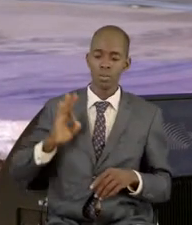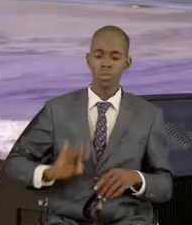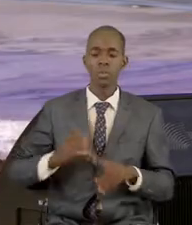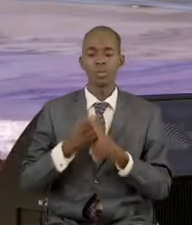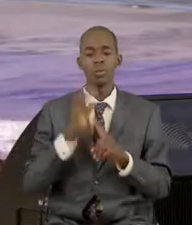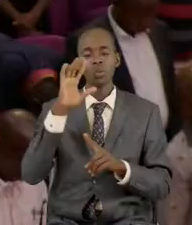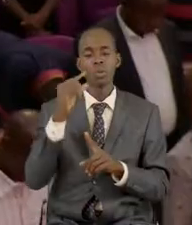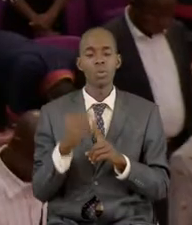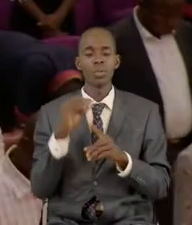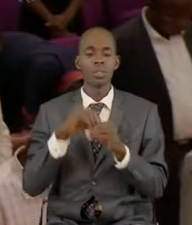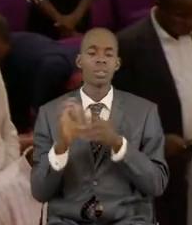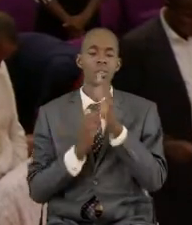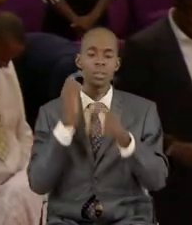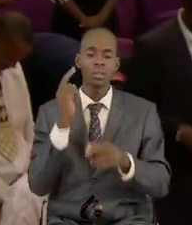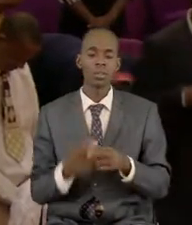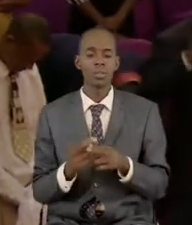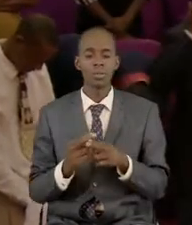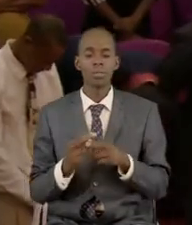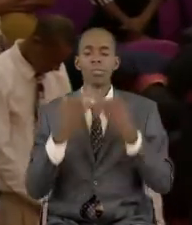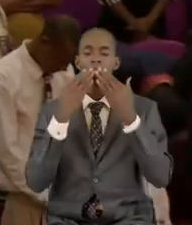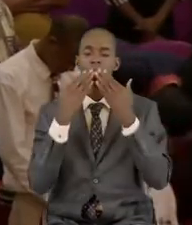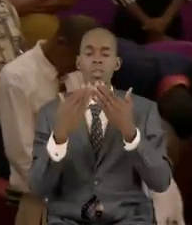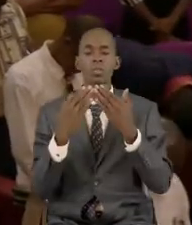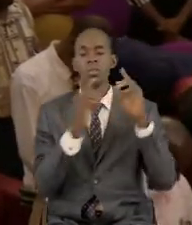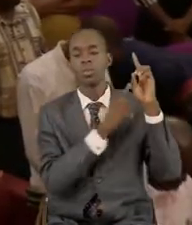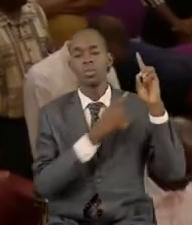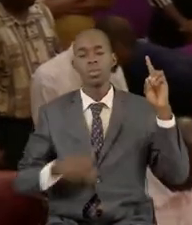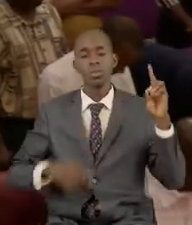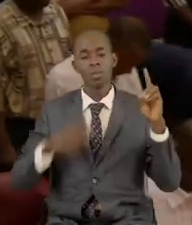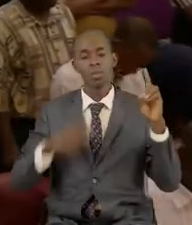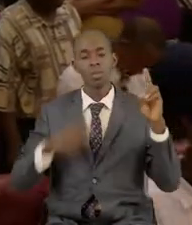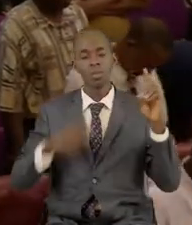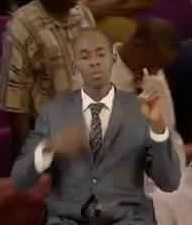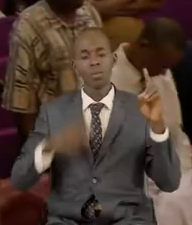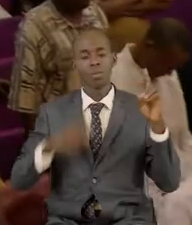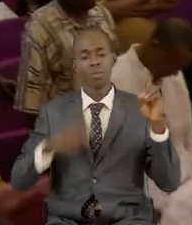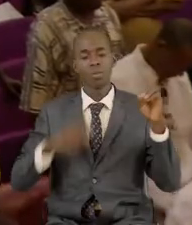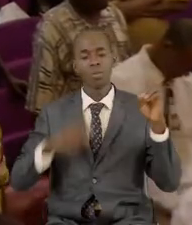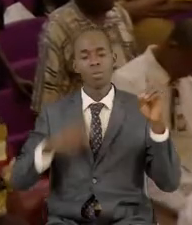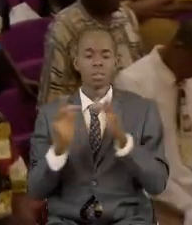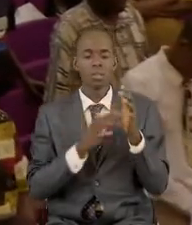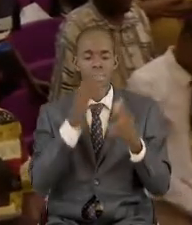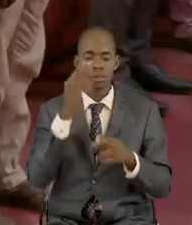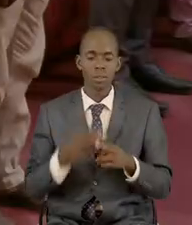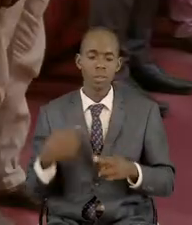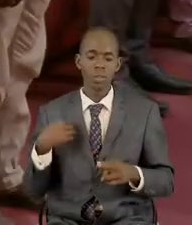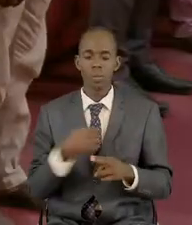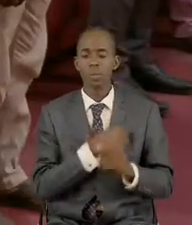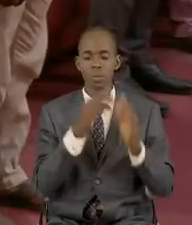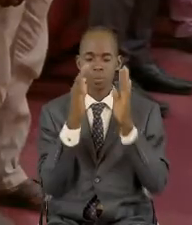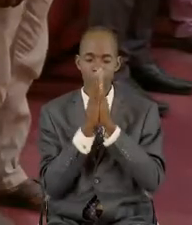in Jesus' name. Thank you, Lord, for the answer. In Jesus' name we pray.